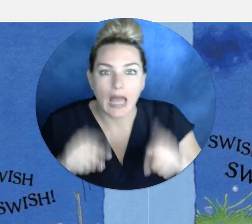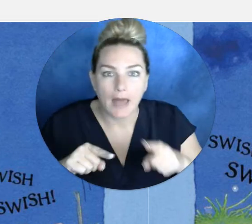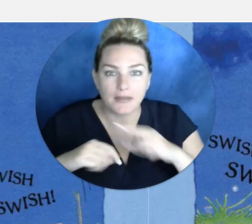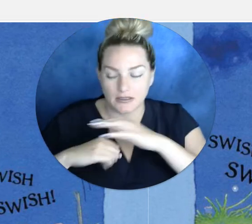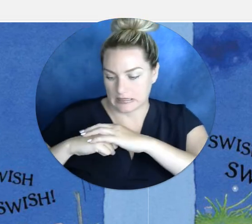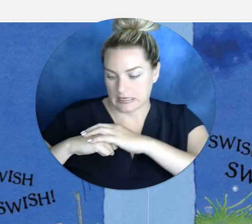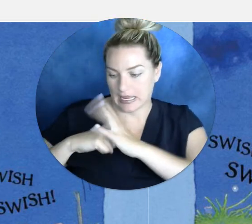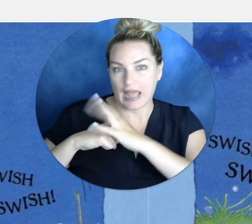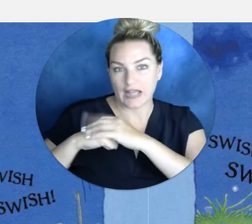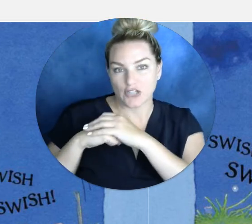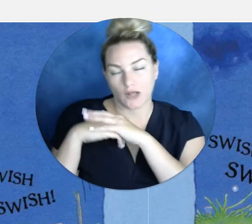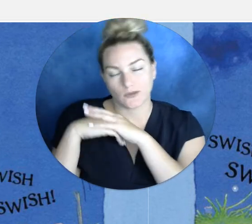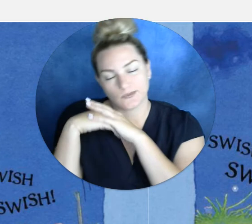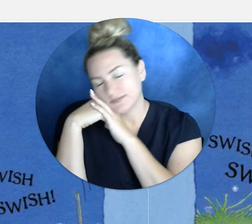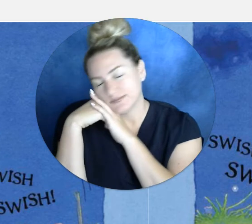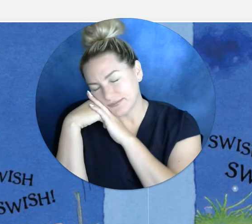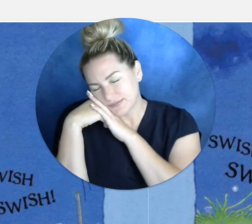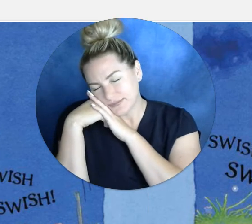leaves.